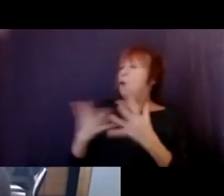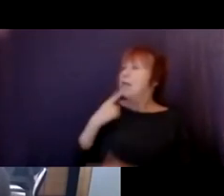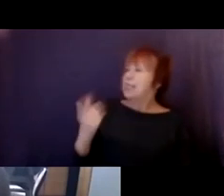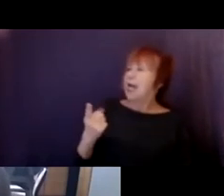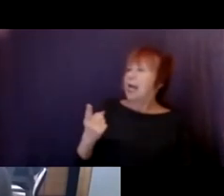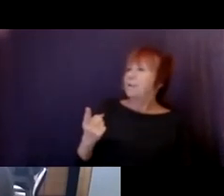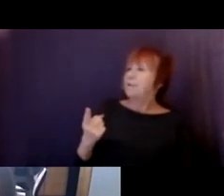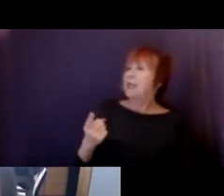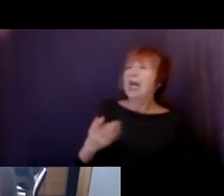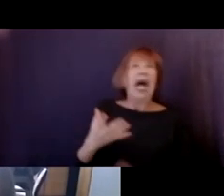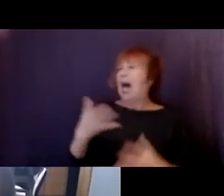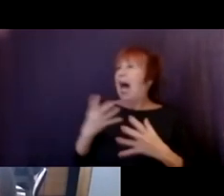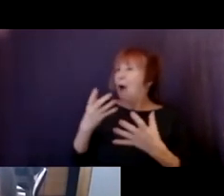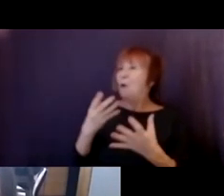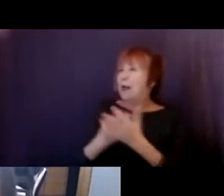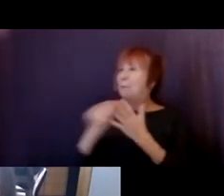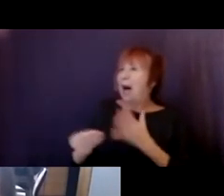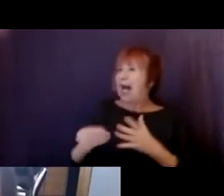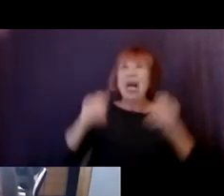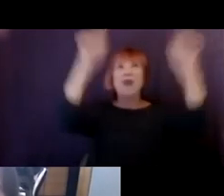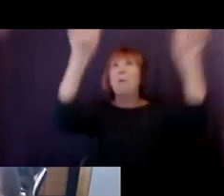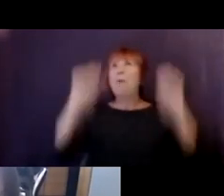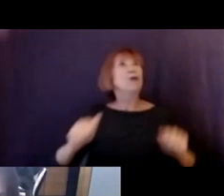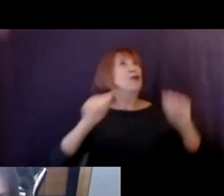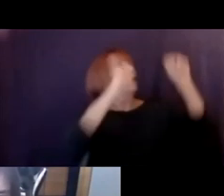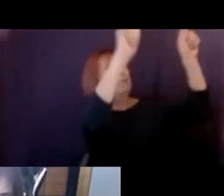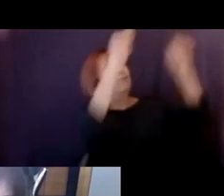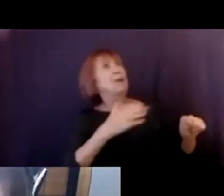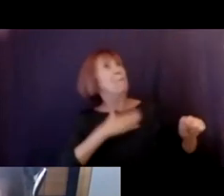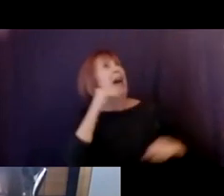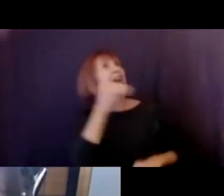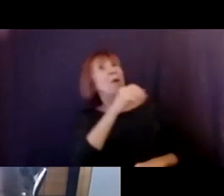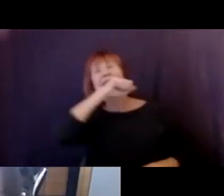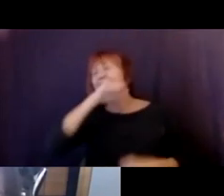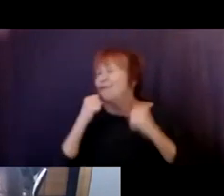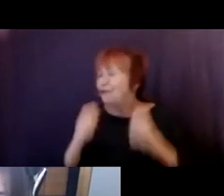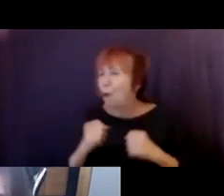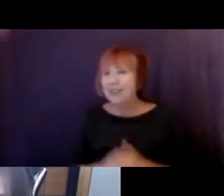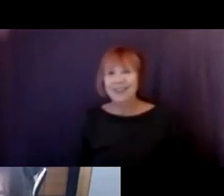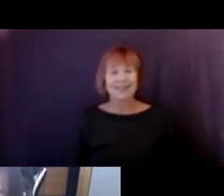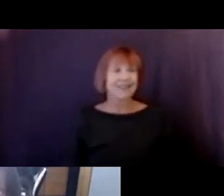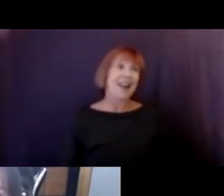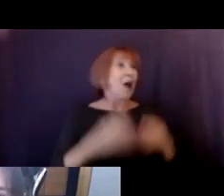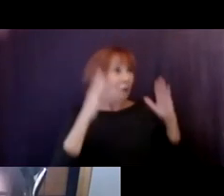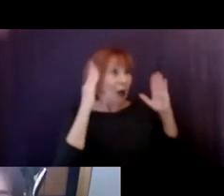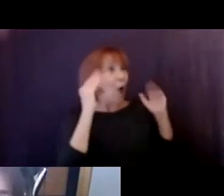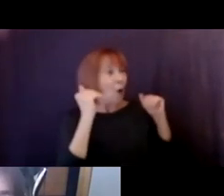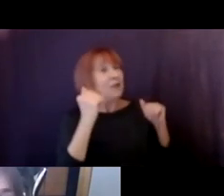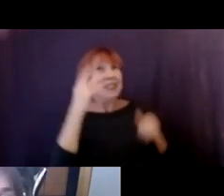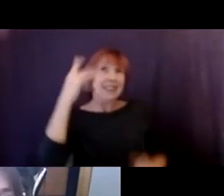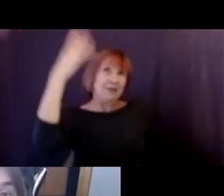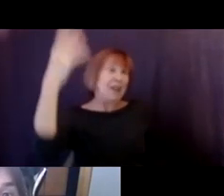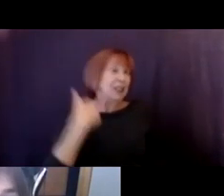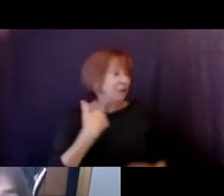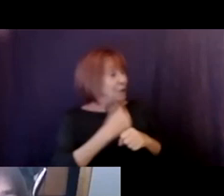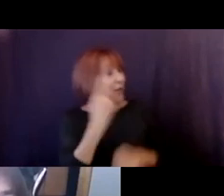I want to buy the poster and put it on my wall. I love it so much. Yeah. Well, hopefully we'll have one of those some days for people. And,